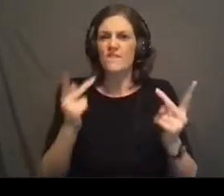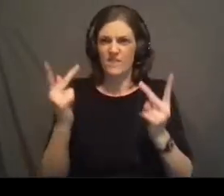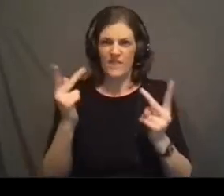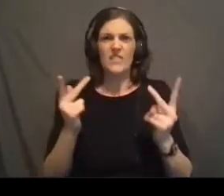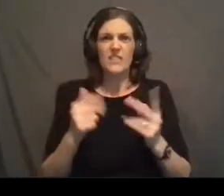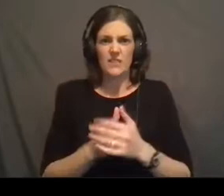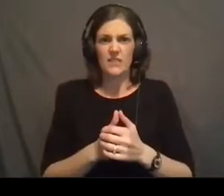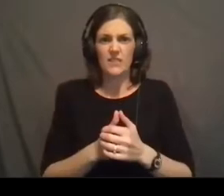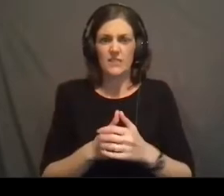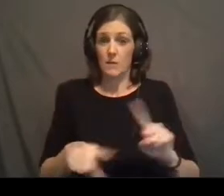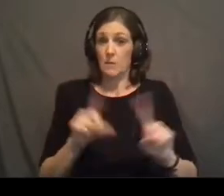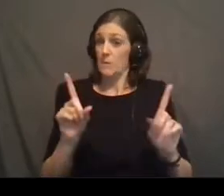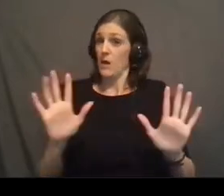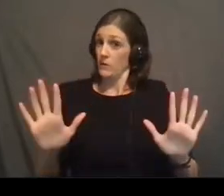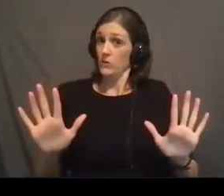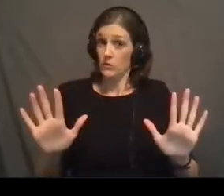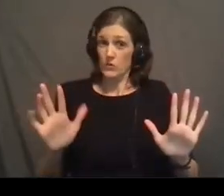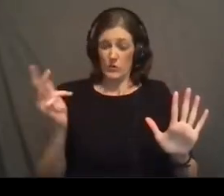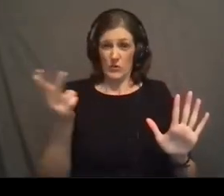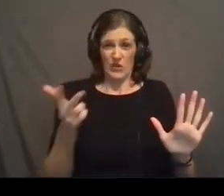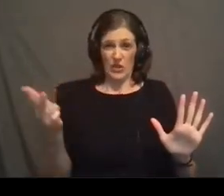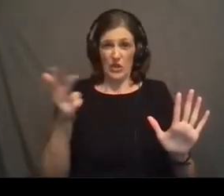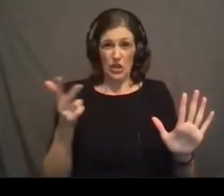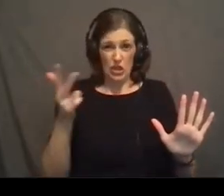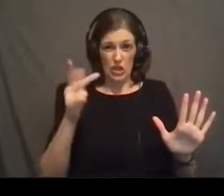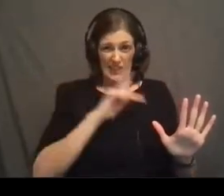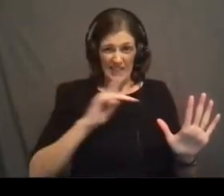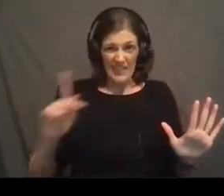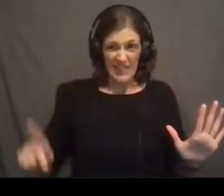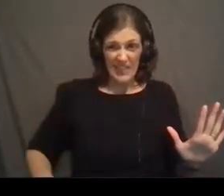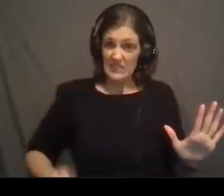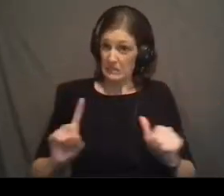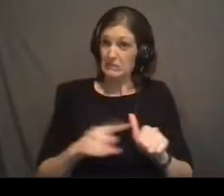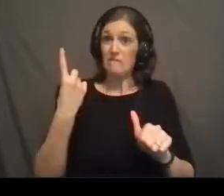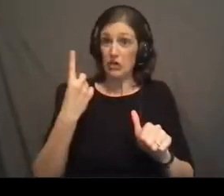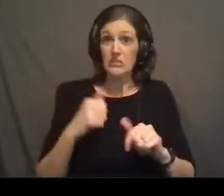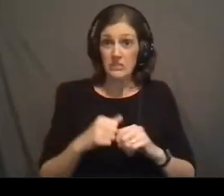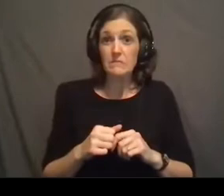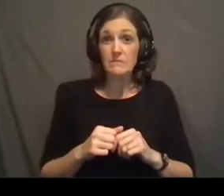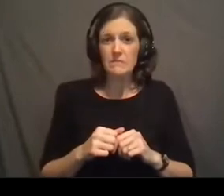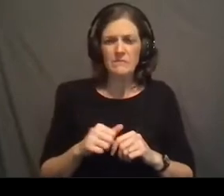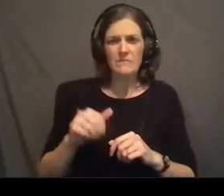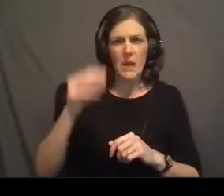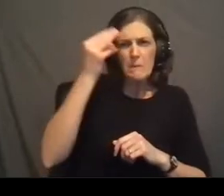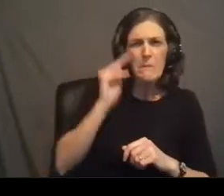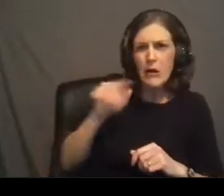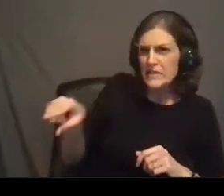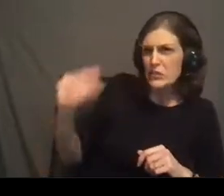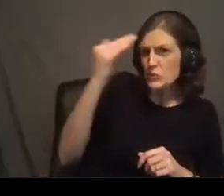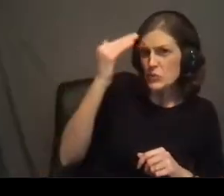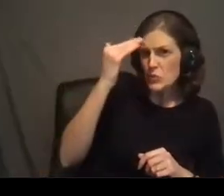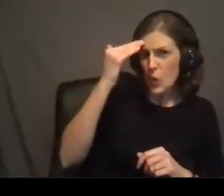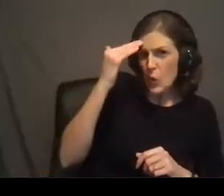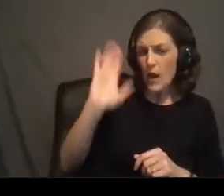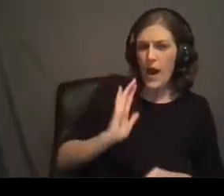visits. But whoa. Three kings is a first for us. Mary, did you know that our